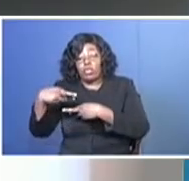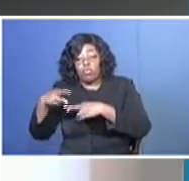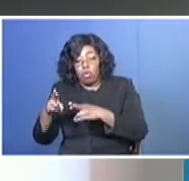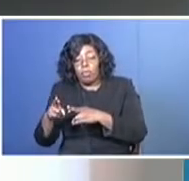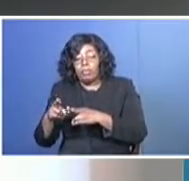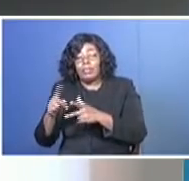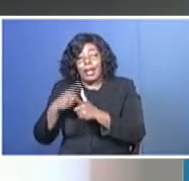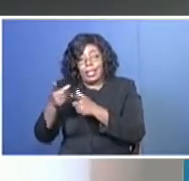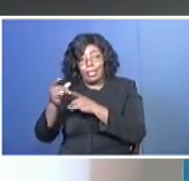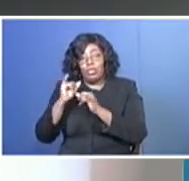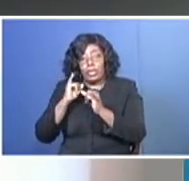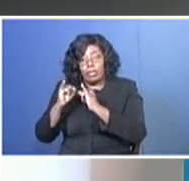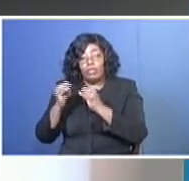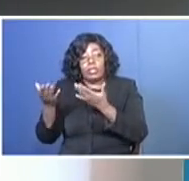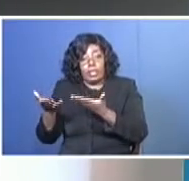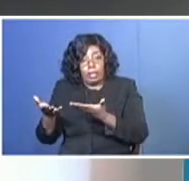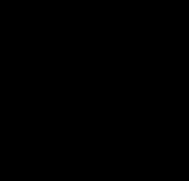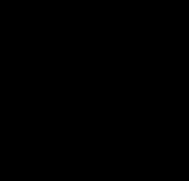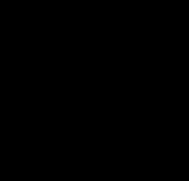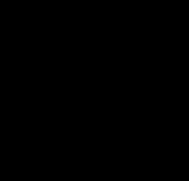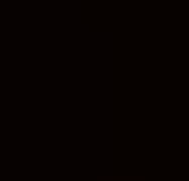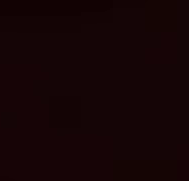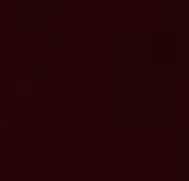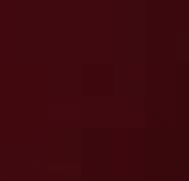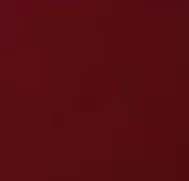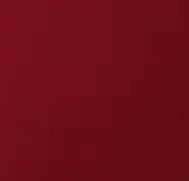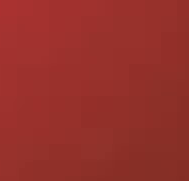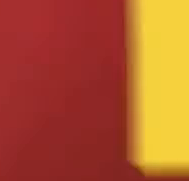conduct their interviews here.